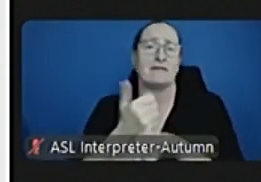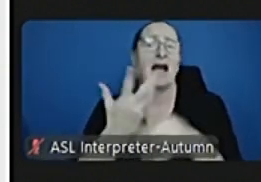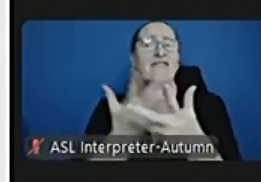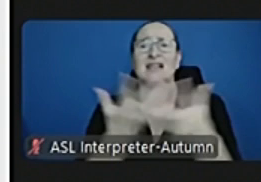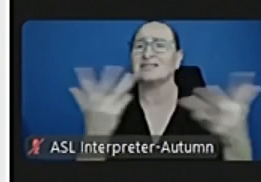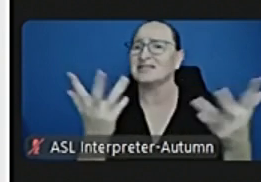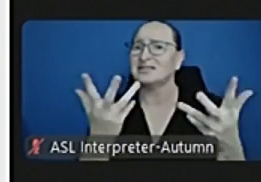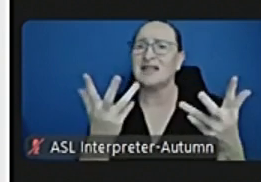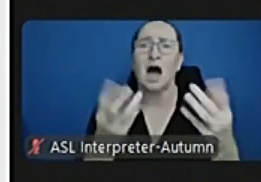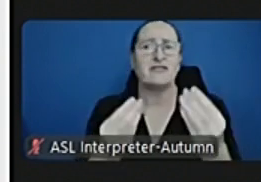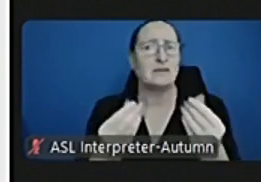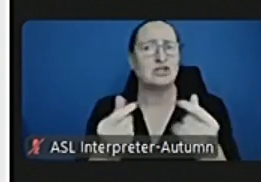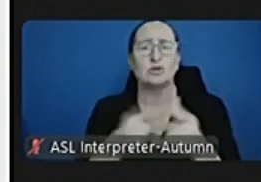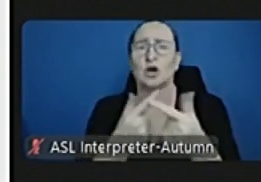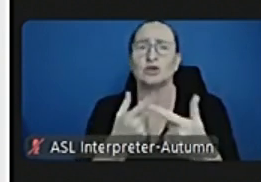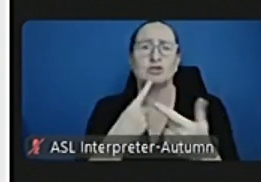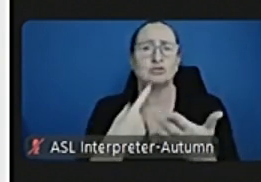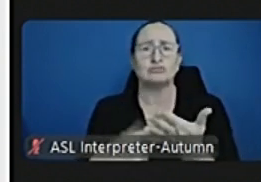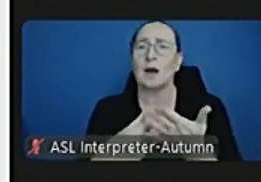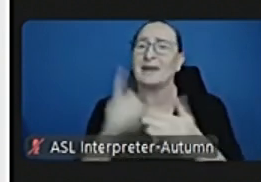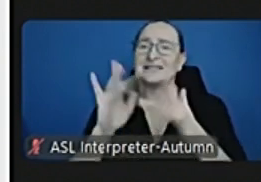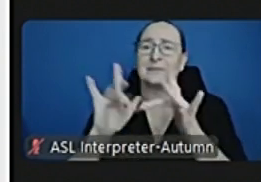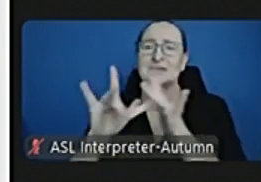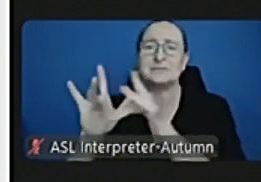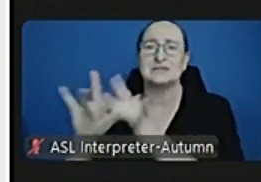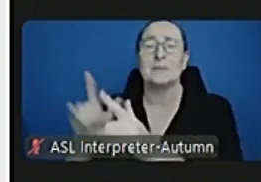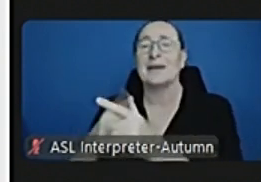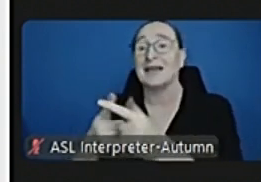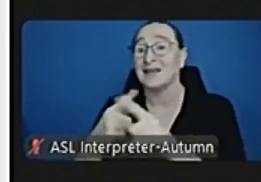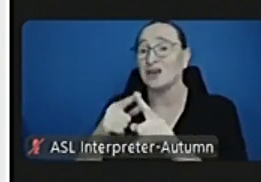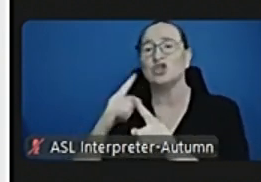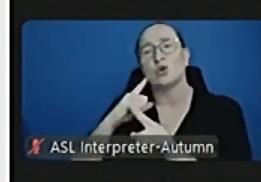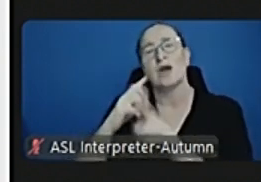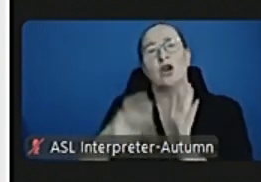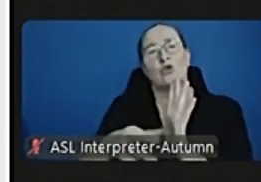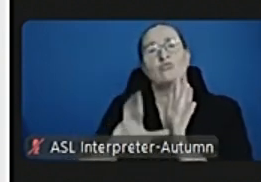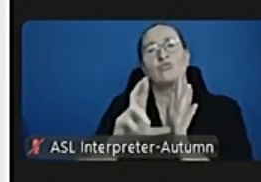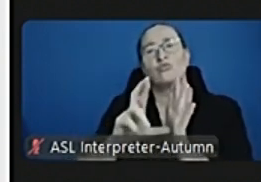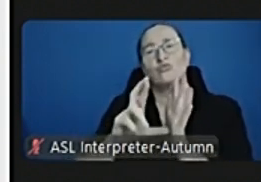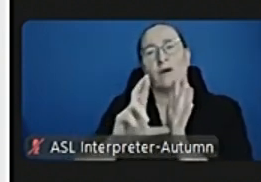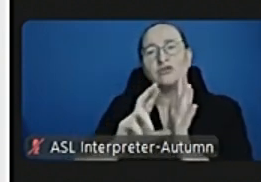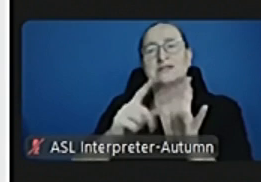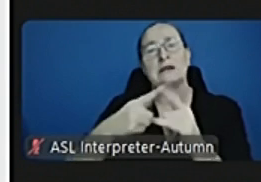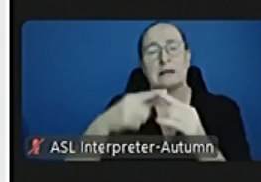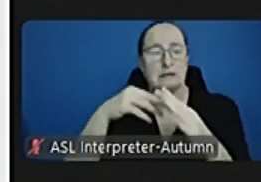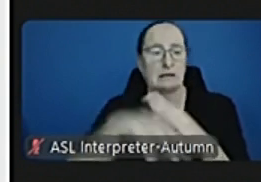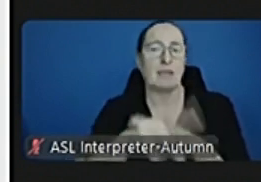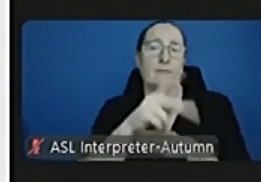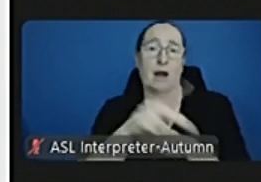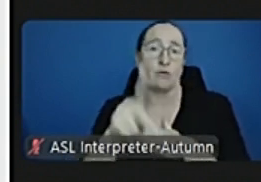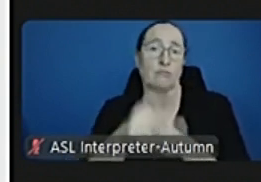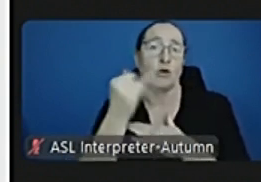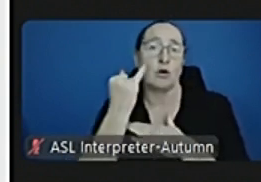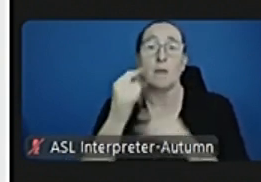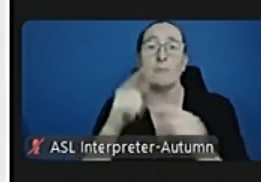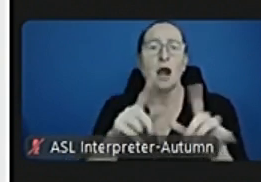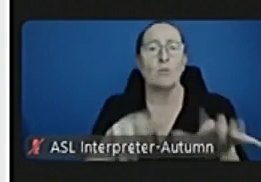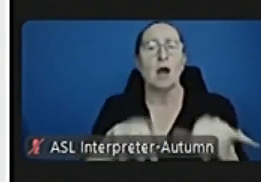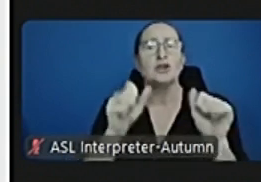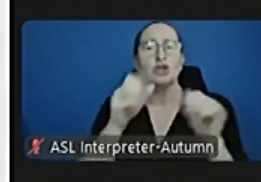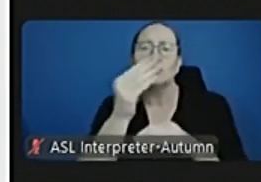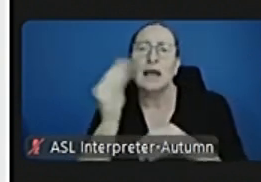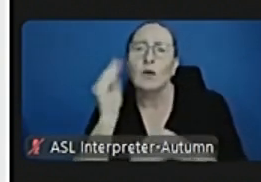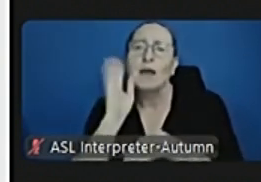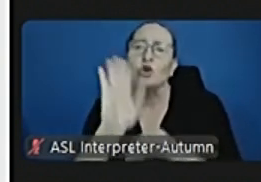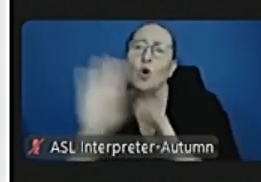already been covered, I'm going to skip right over it. You can reference it in the PowerPoint if needed. But I want all of you to take away, what is your role